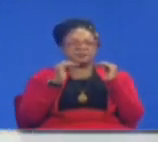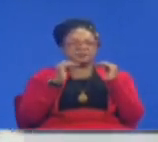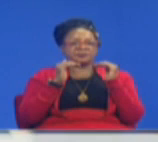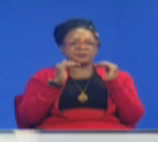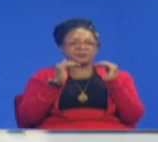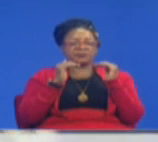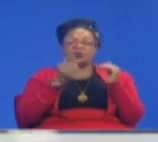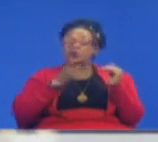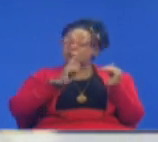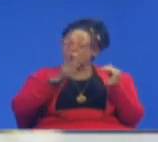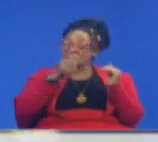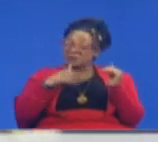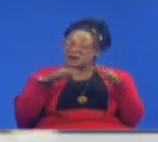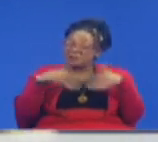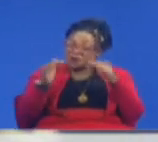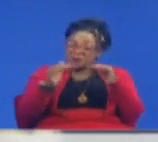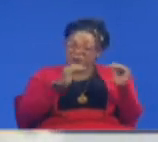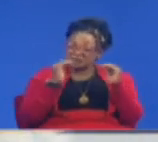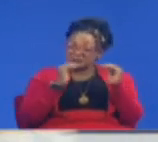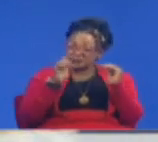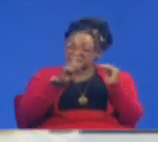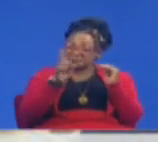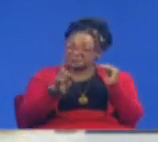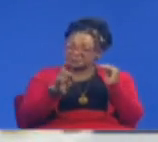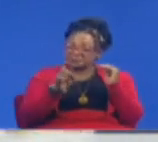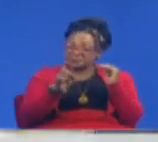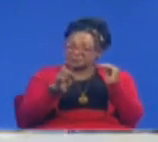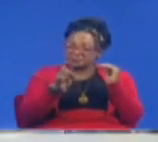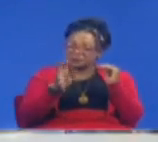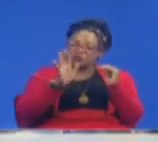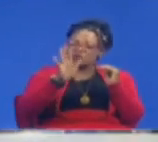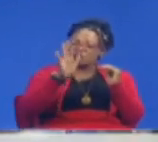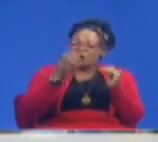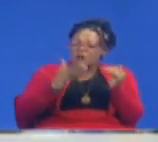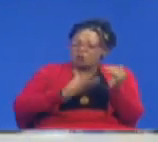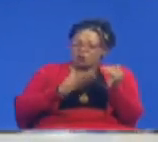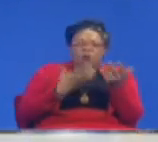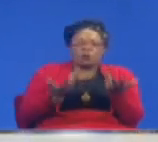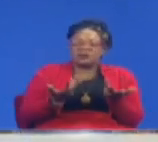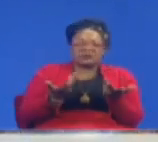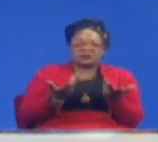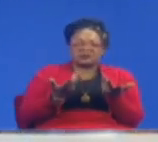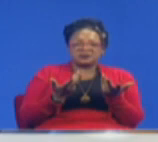me lecture about democracy? What are your own credentials?